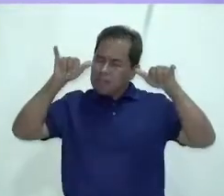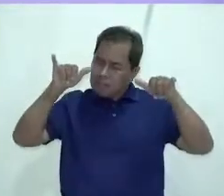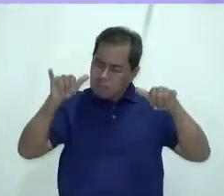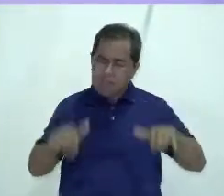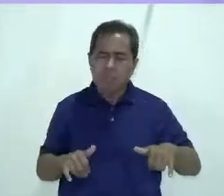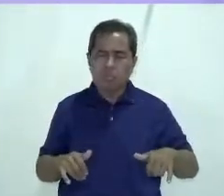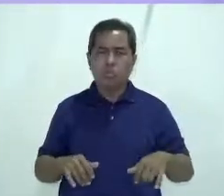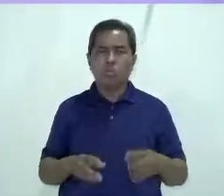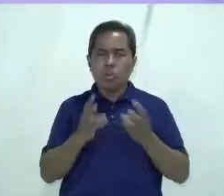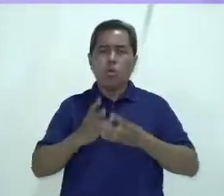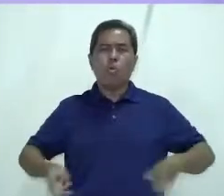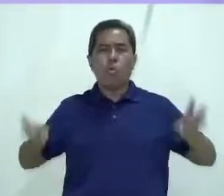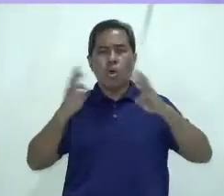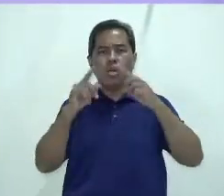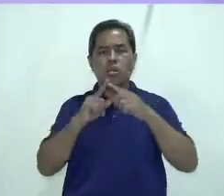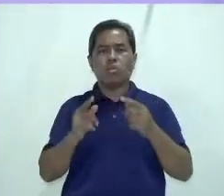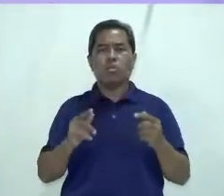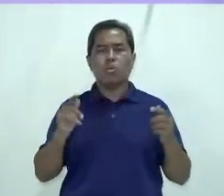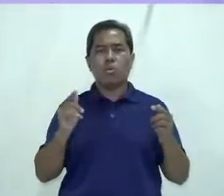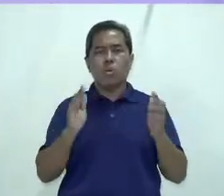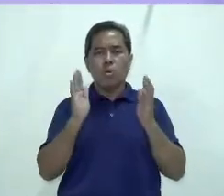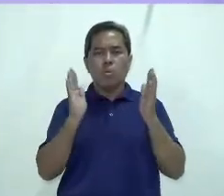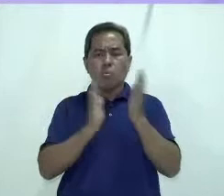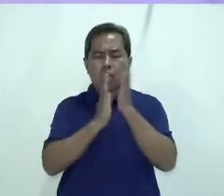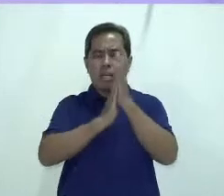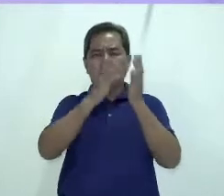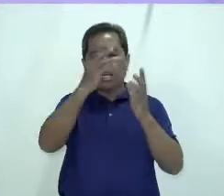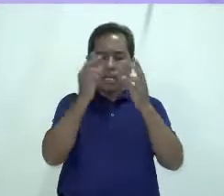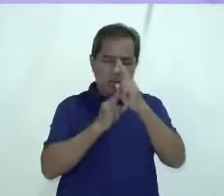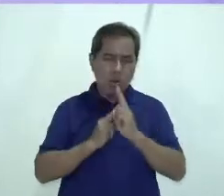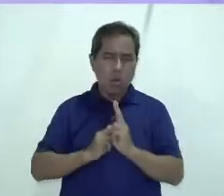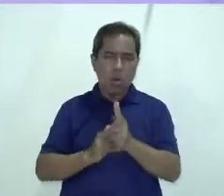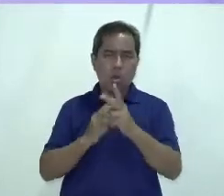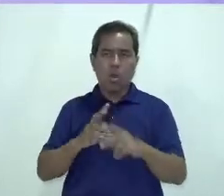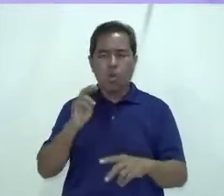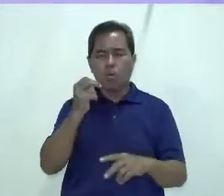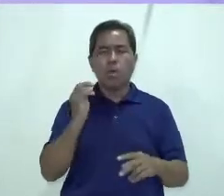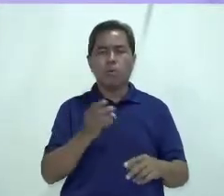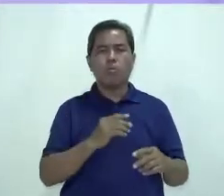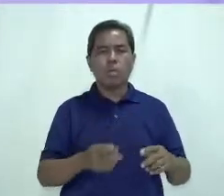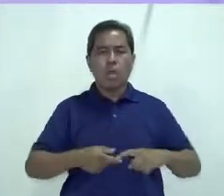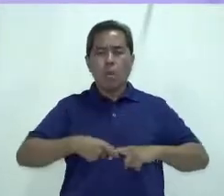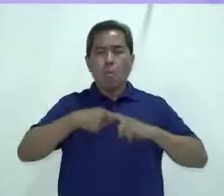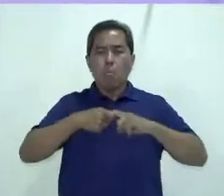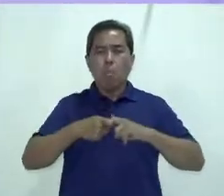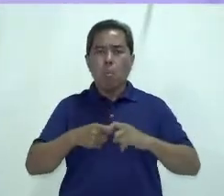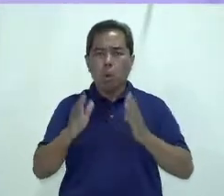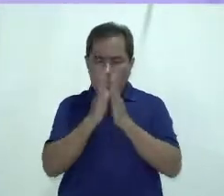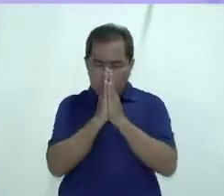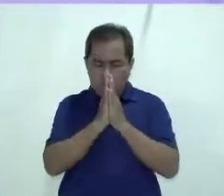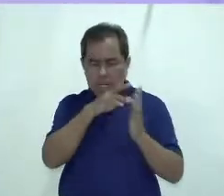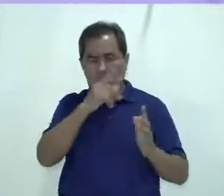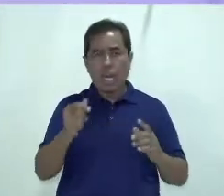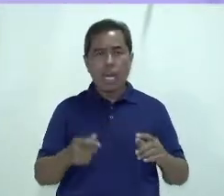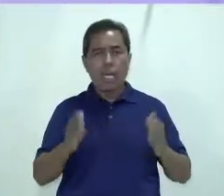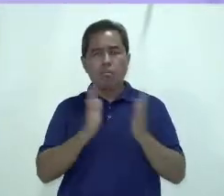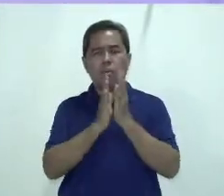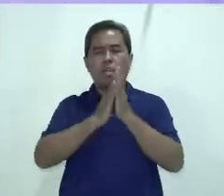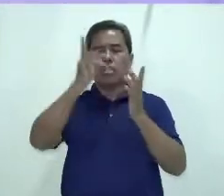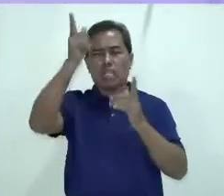honored. And when we pause, pray, and praise Him, He will come and shift our